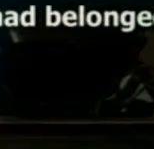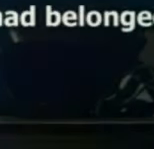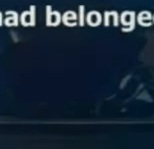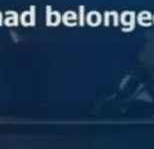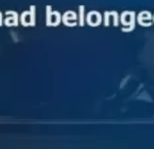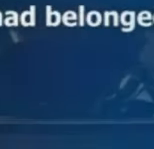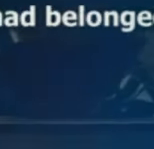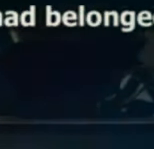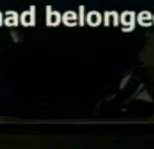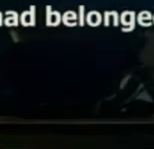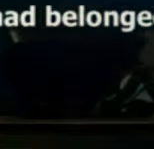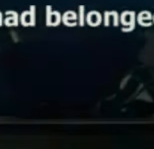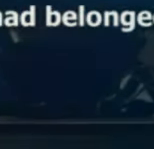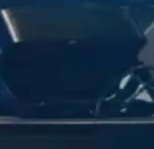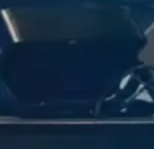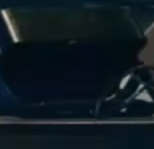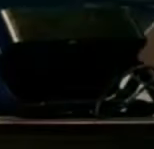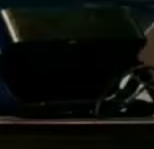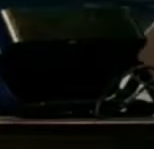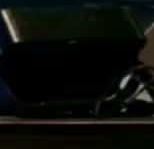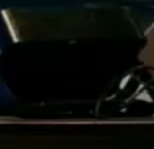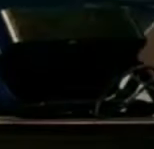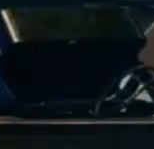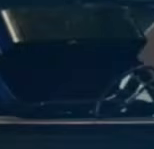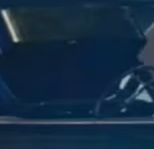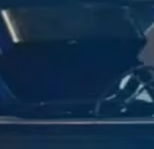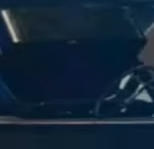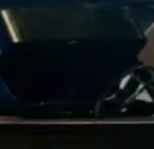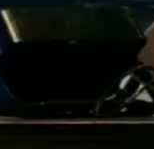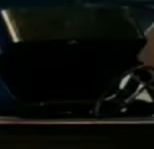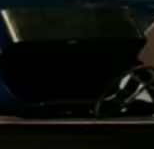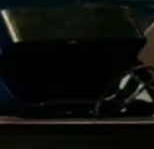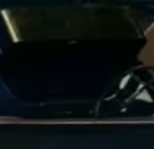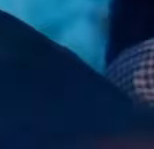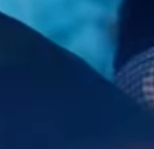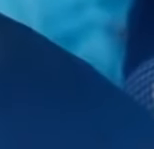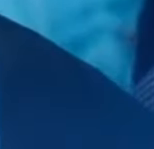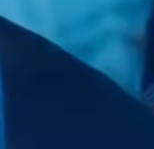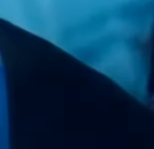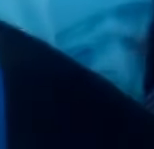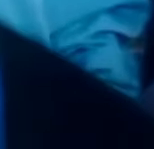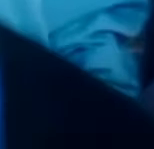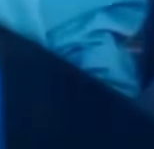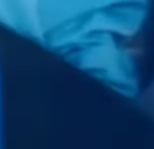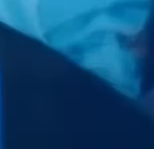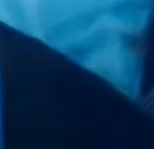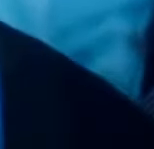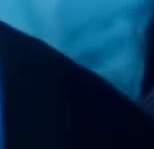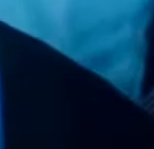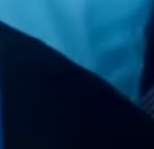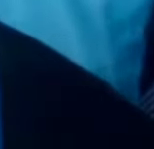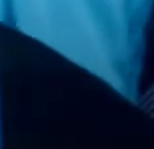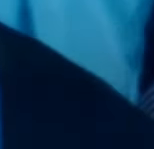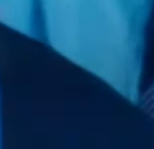this was referring to robotic engineering and artificial intelligence. That these are people, things we have created.